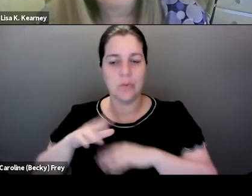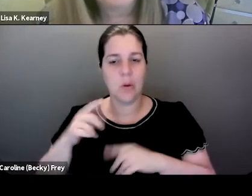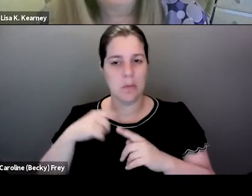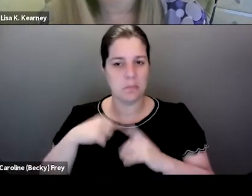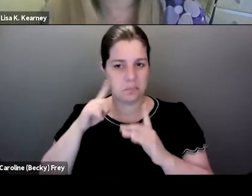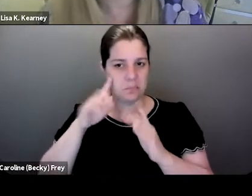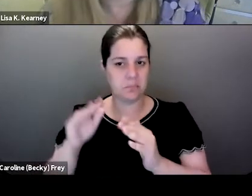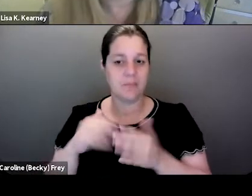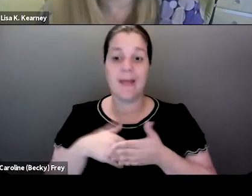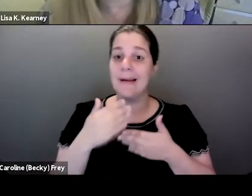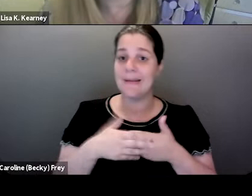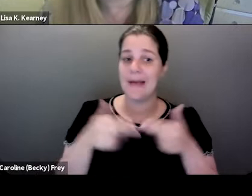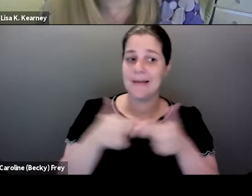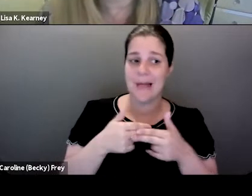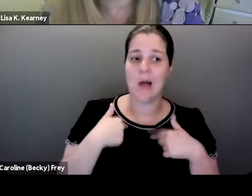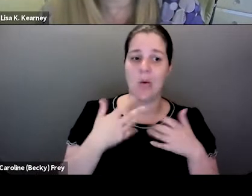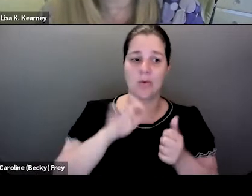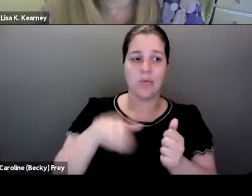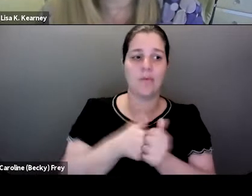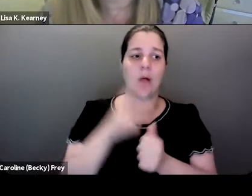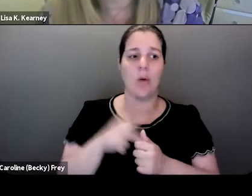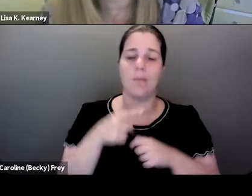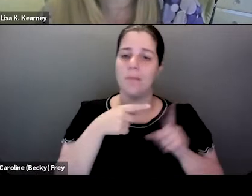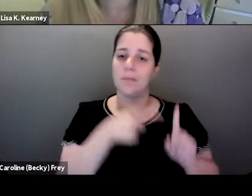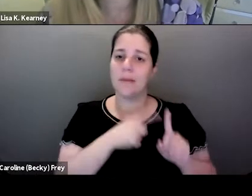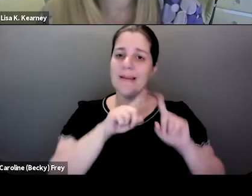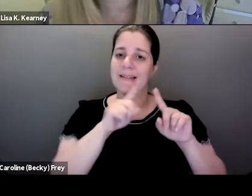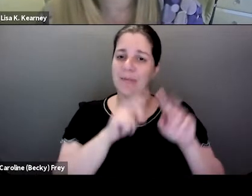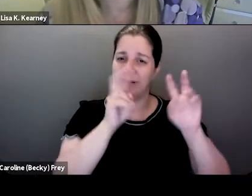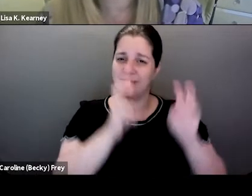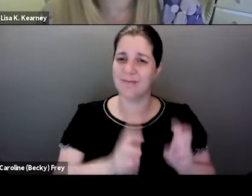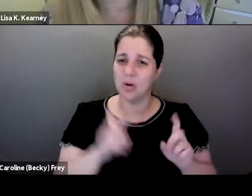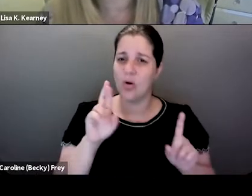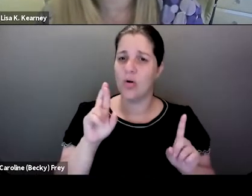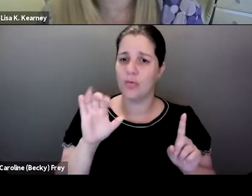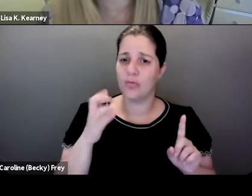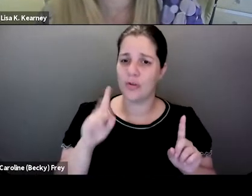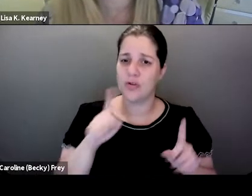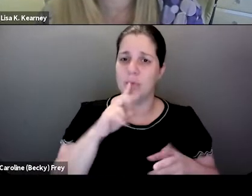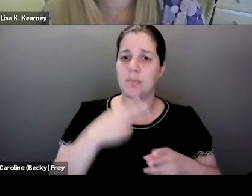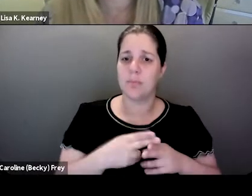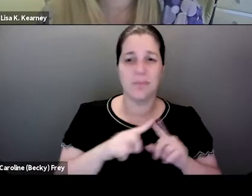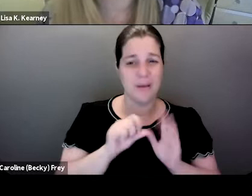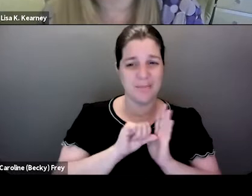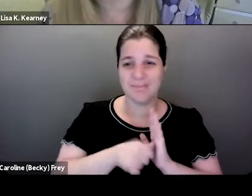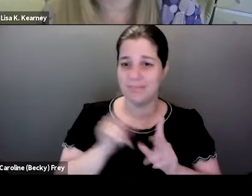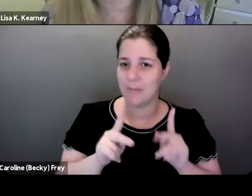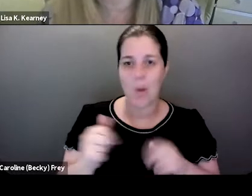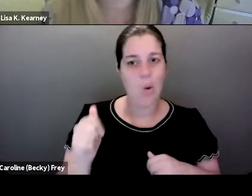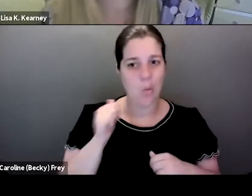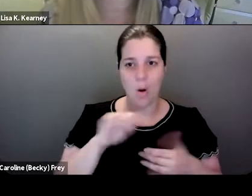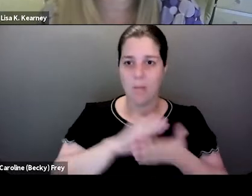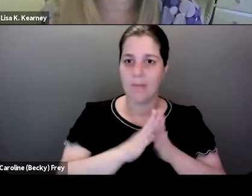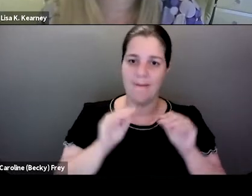kind of follow through of these are items that Richard already covered, but again, reminding people 988 is not going to be fully available